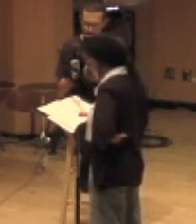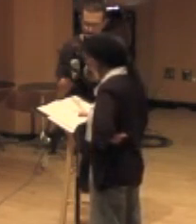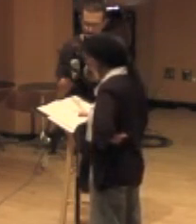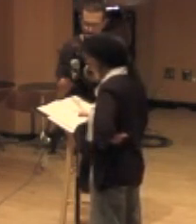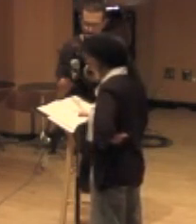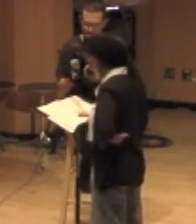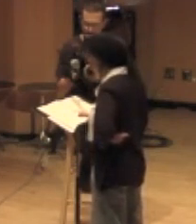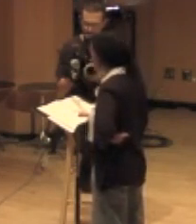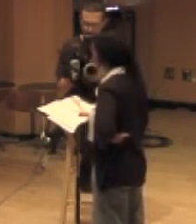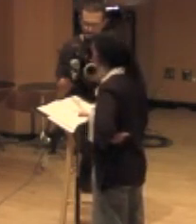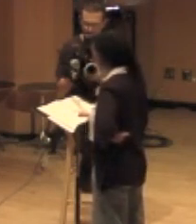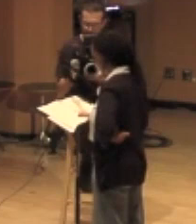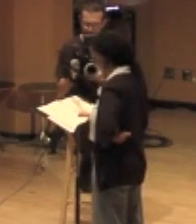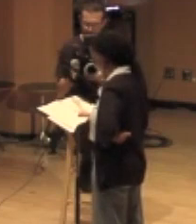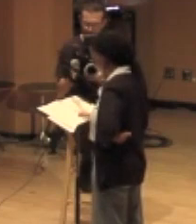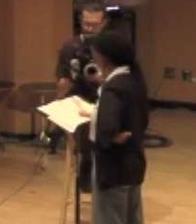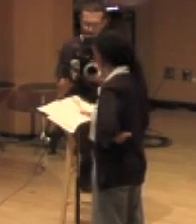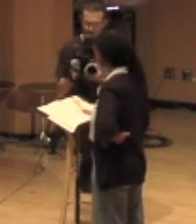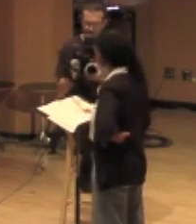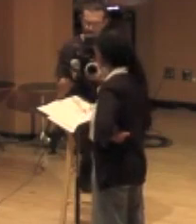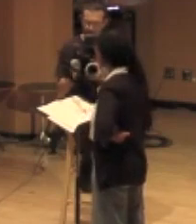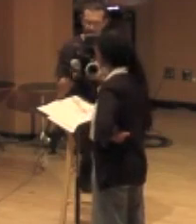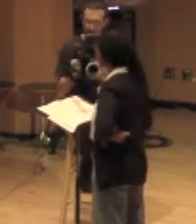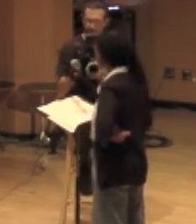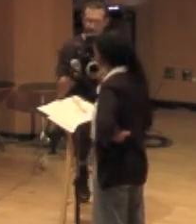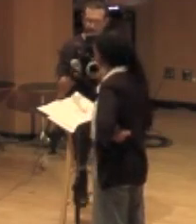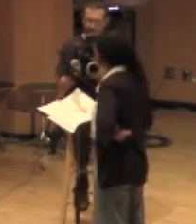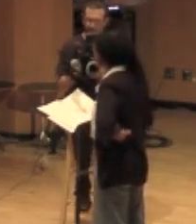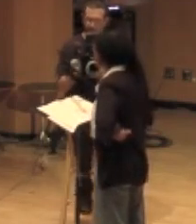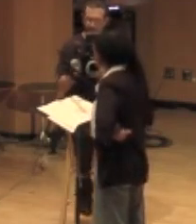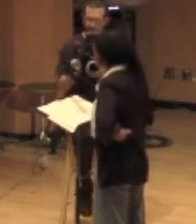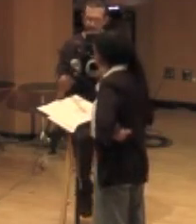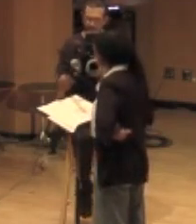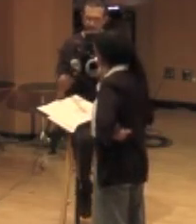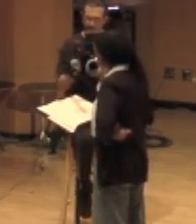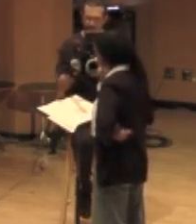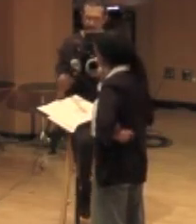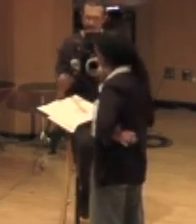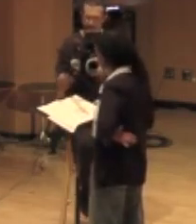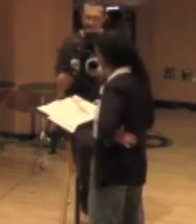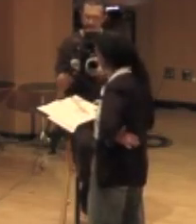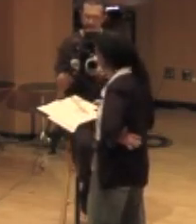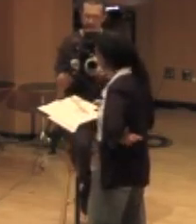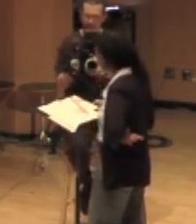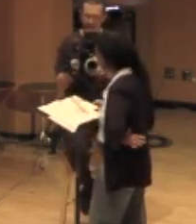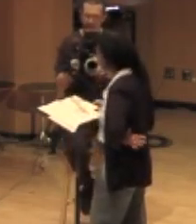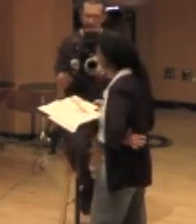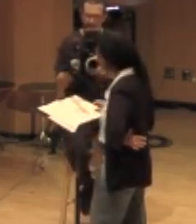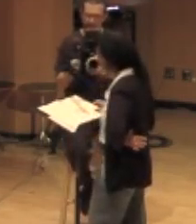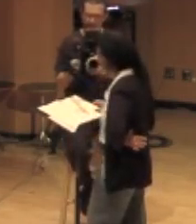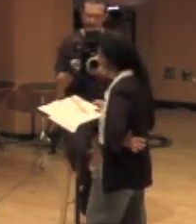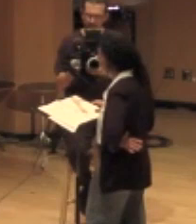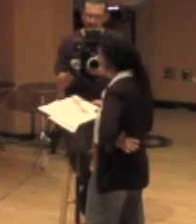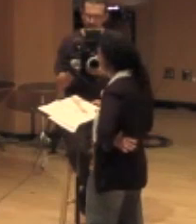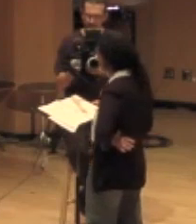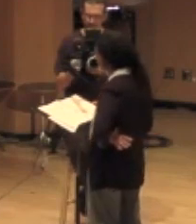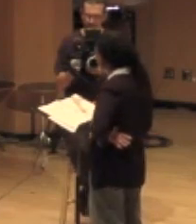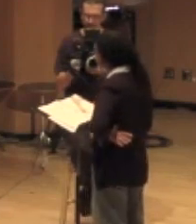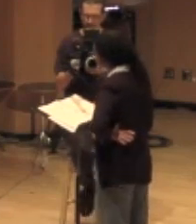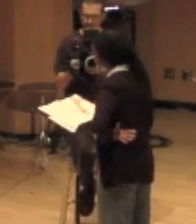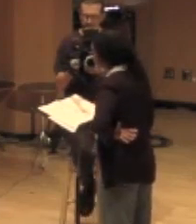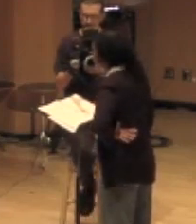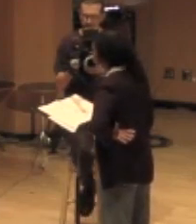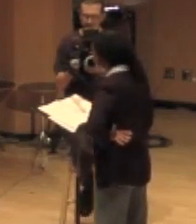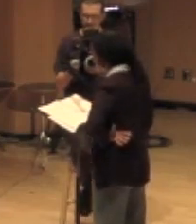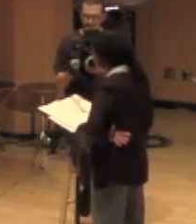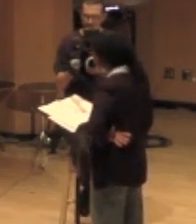windy yeah apparently he likes it so much out there on the water stays out there all the time practically right